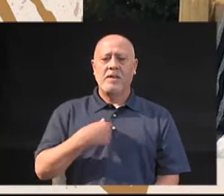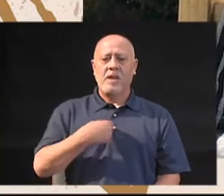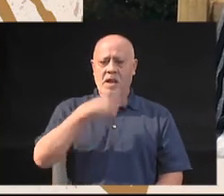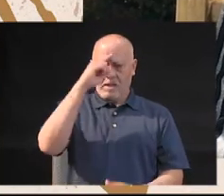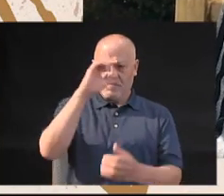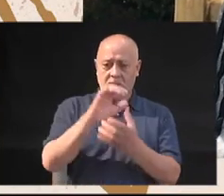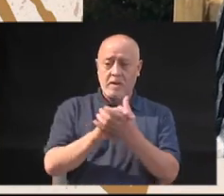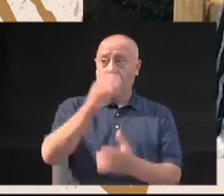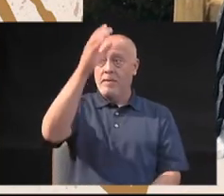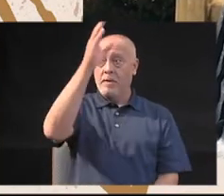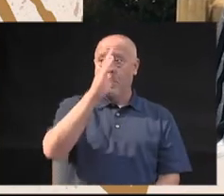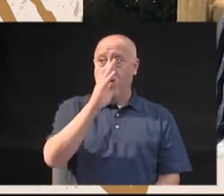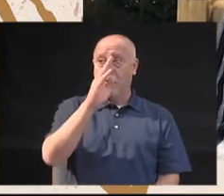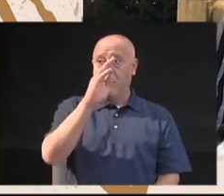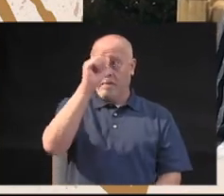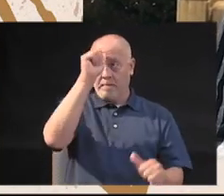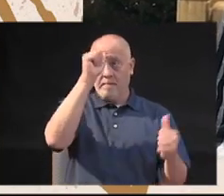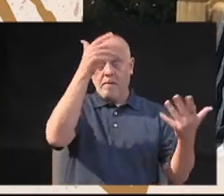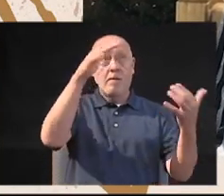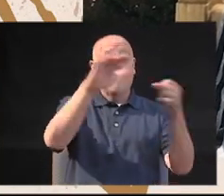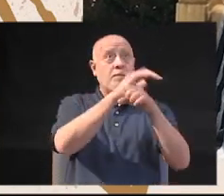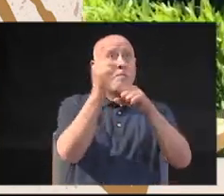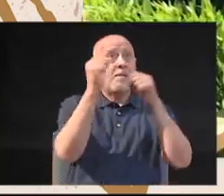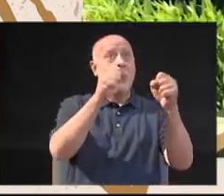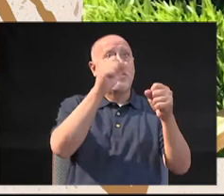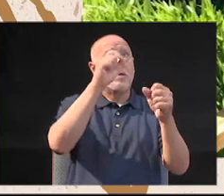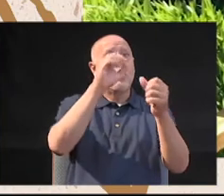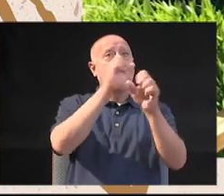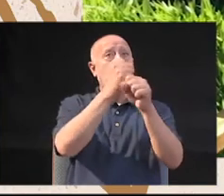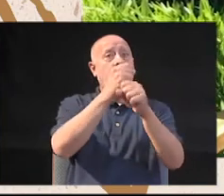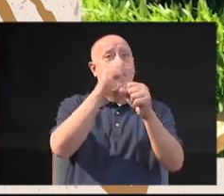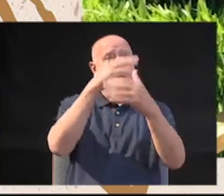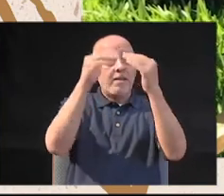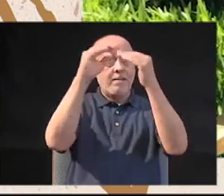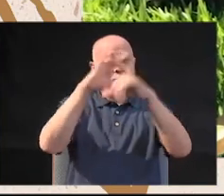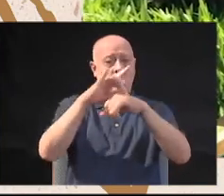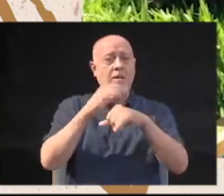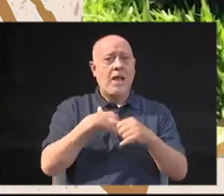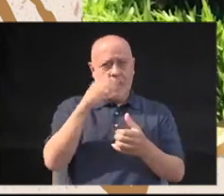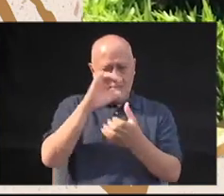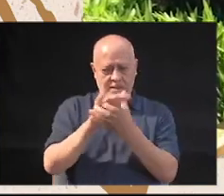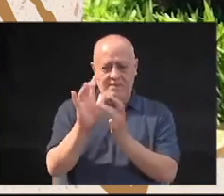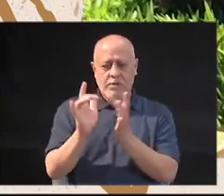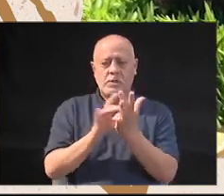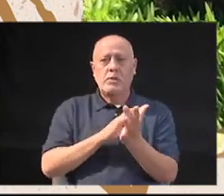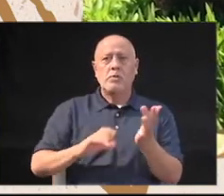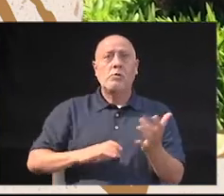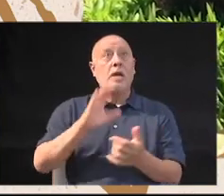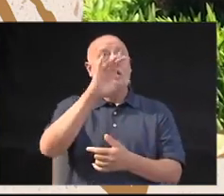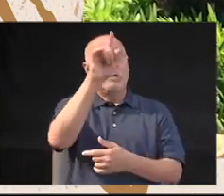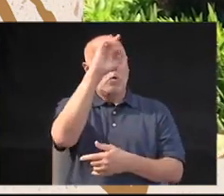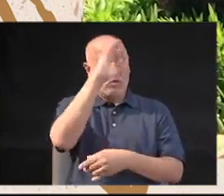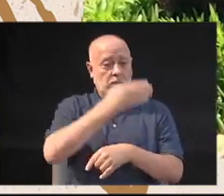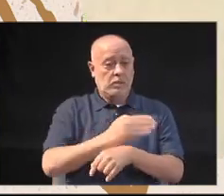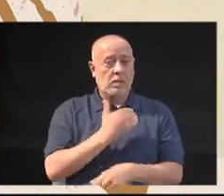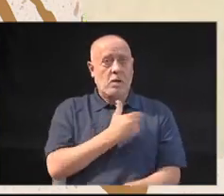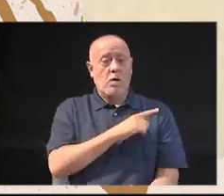believe in God the Father Almighty, creator of heaven and earth. I believe in Jesus Christ, his only Son, our